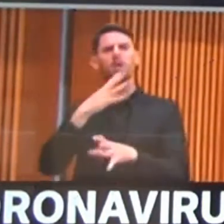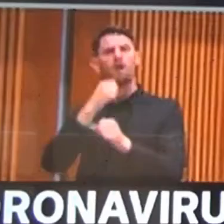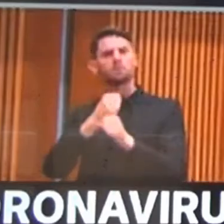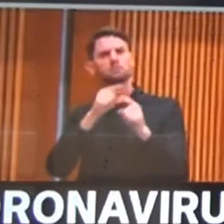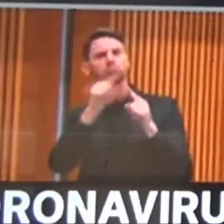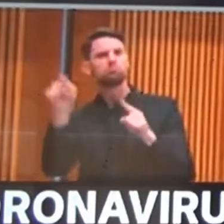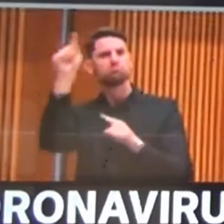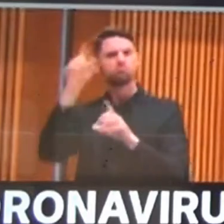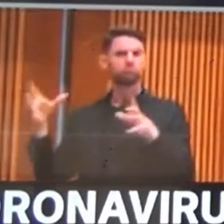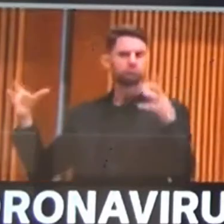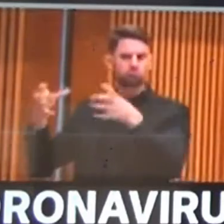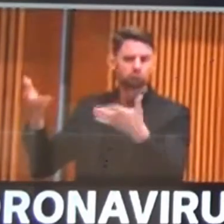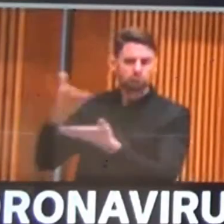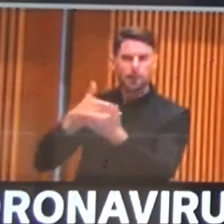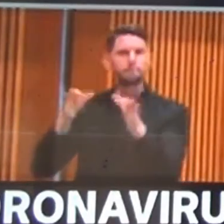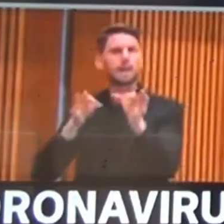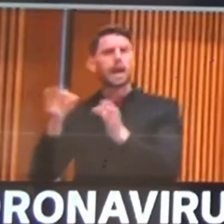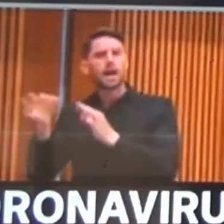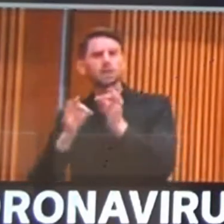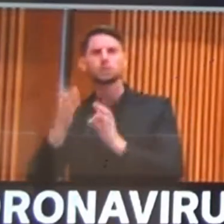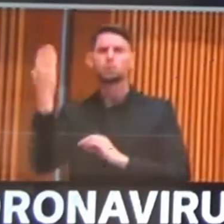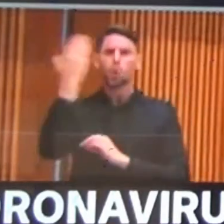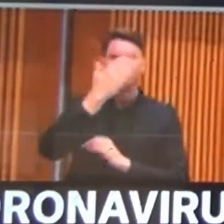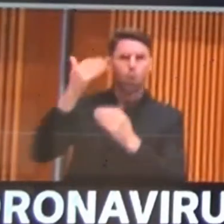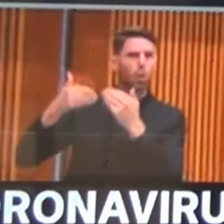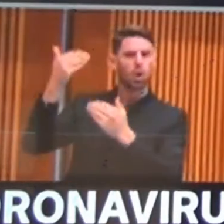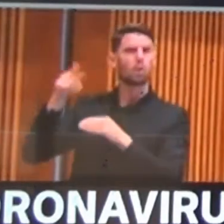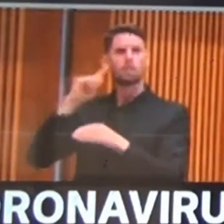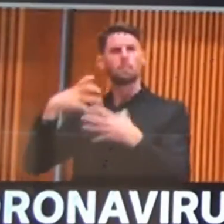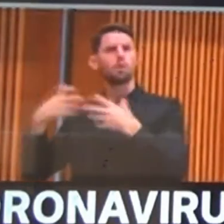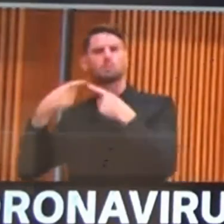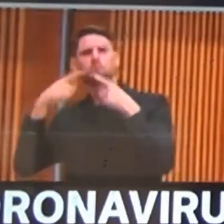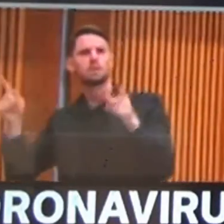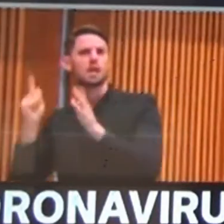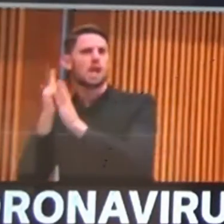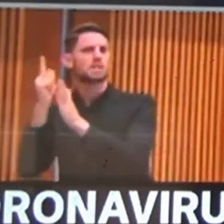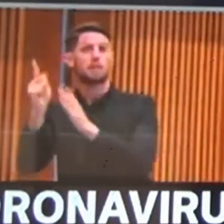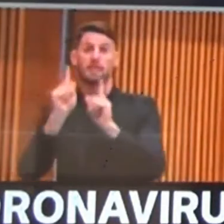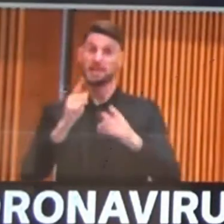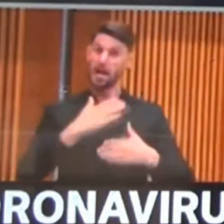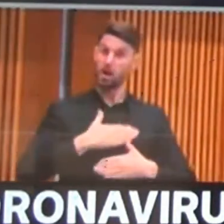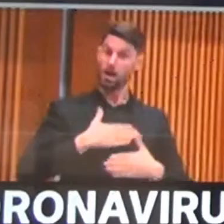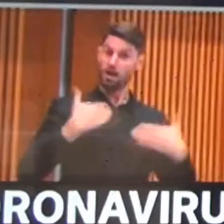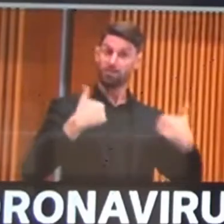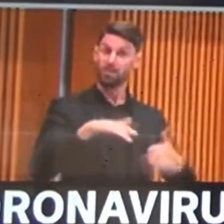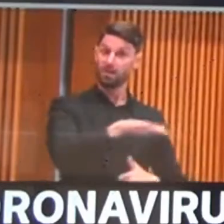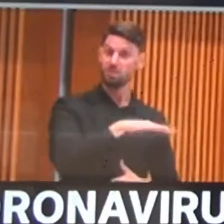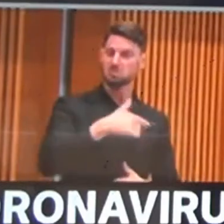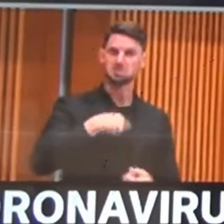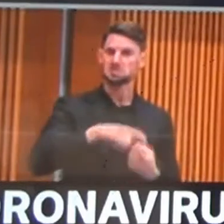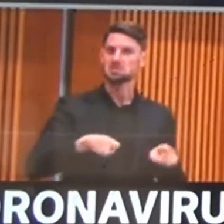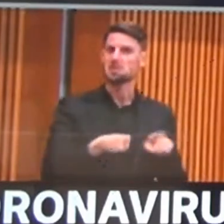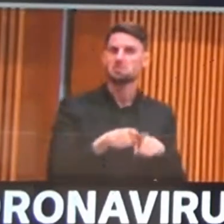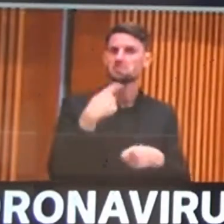coming days, so I won't preempt their advice, but there's been no change in our medical advice. The Prime Minister